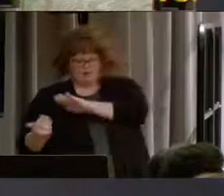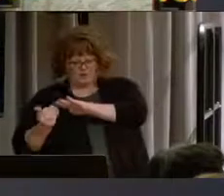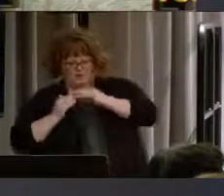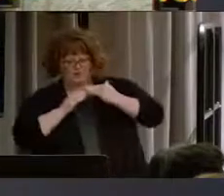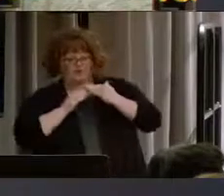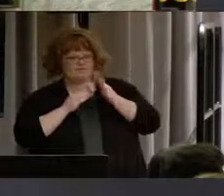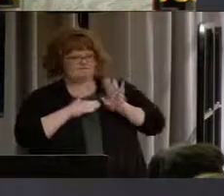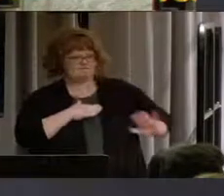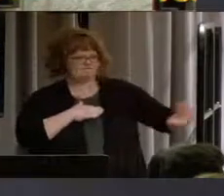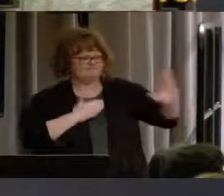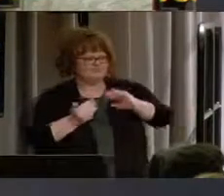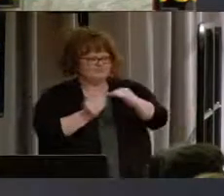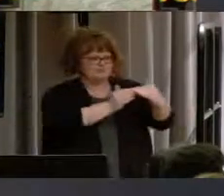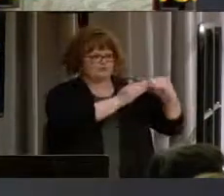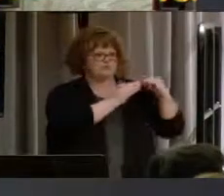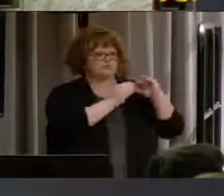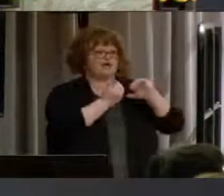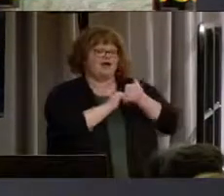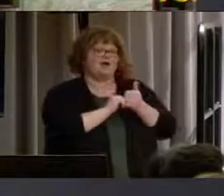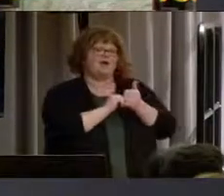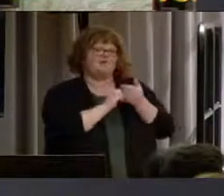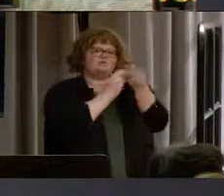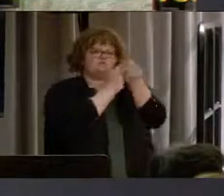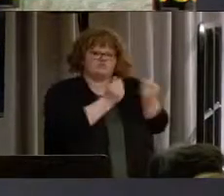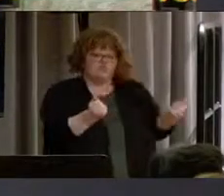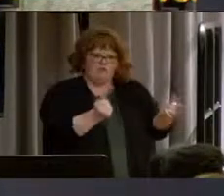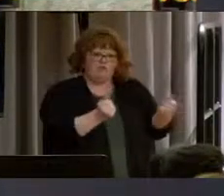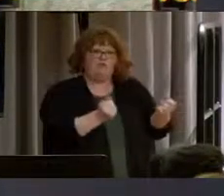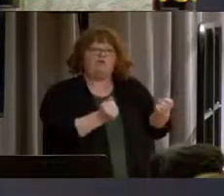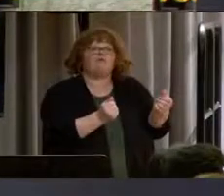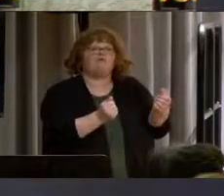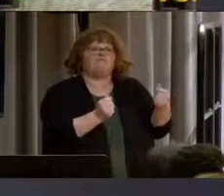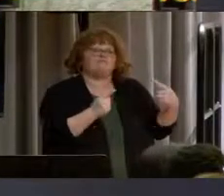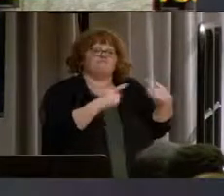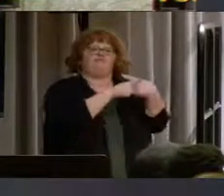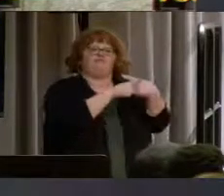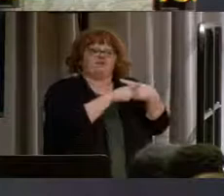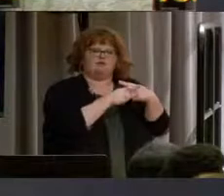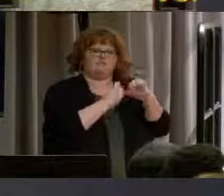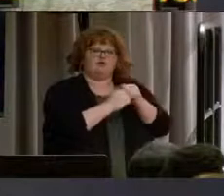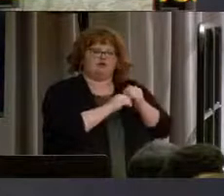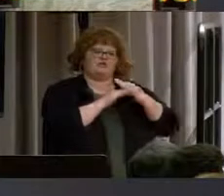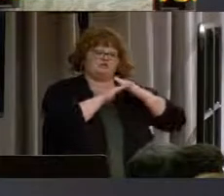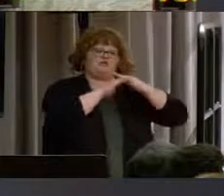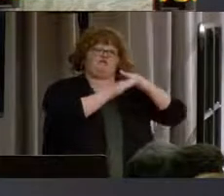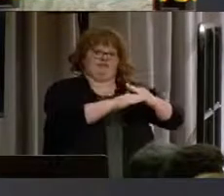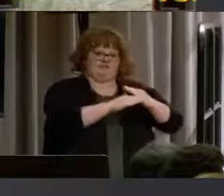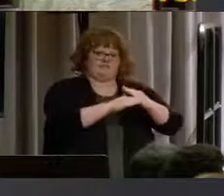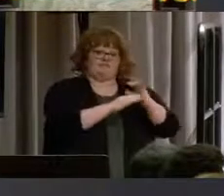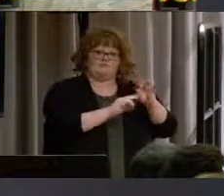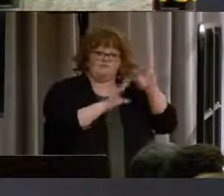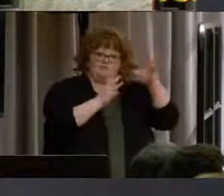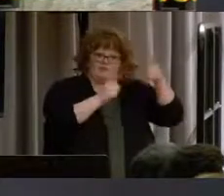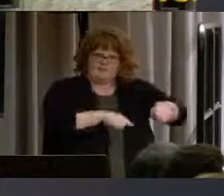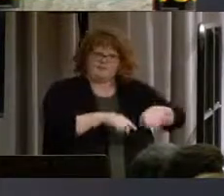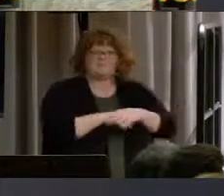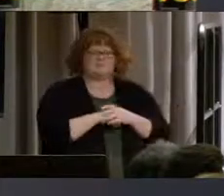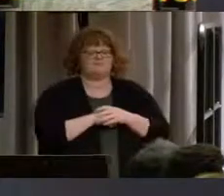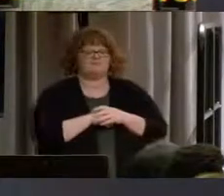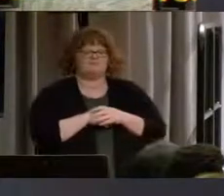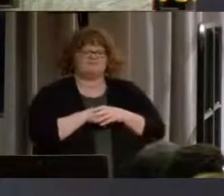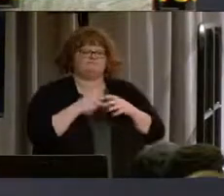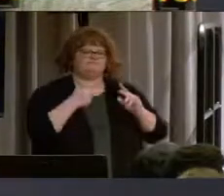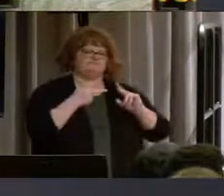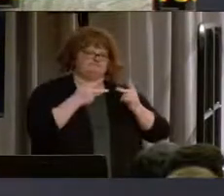manage conflicts to avoid tragedy that we experienced. And then lastly, I think a